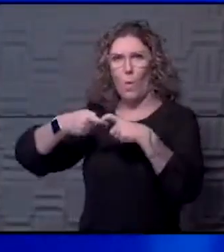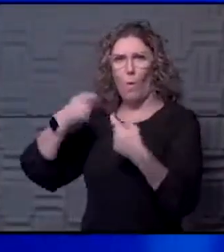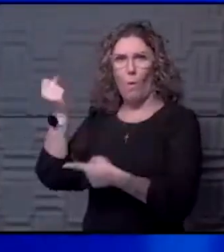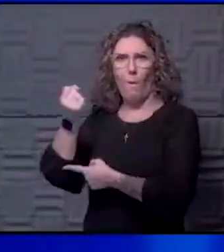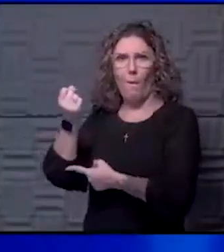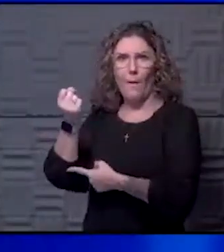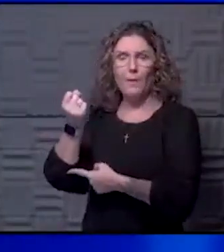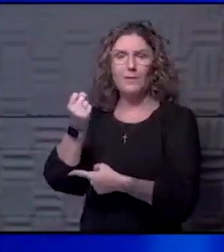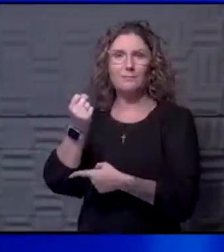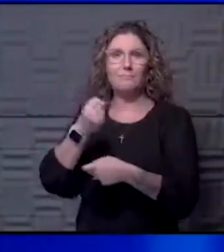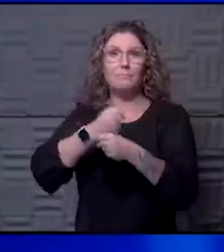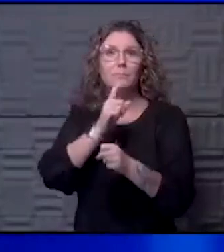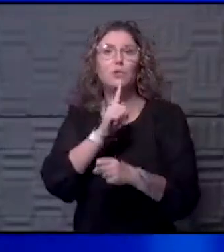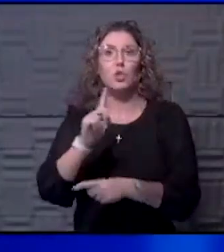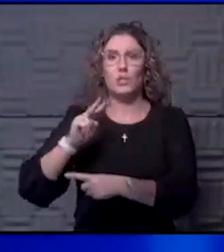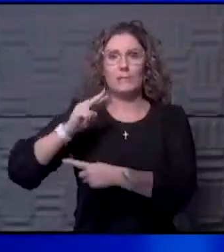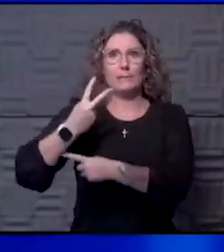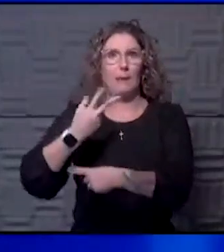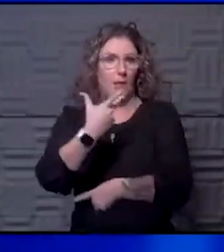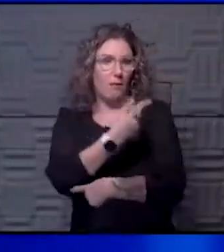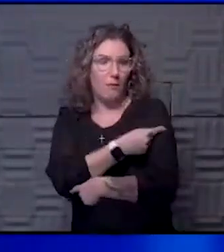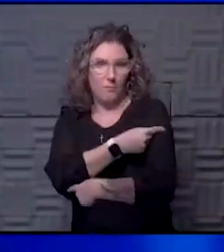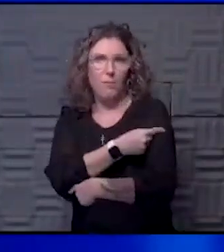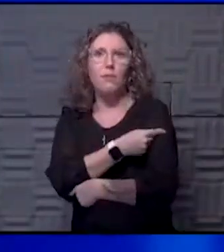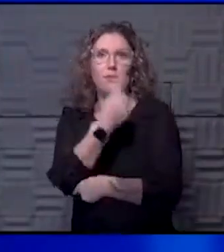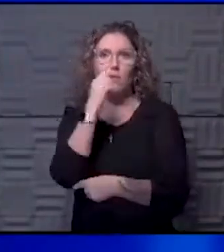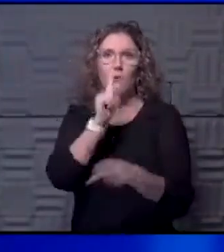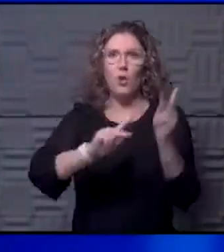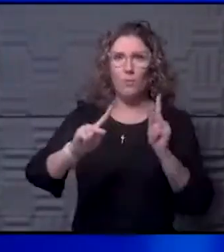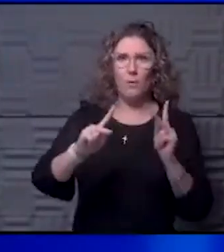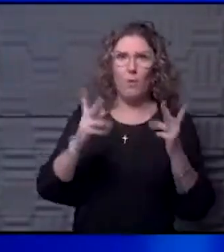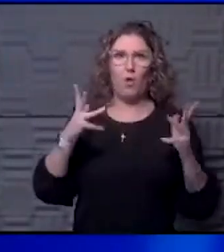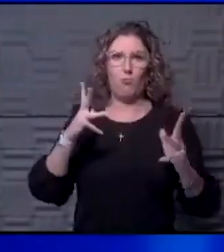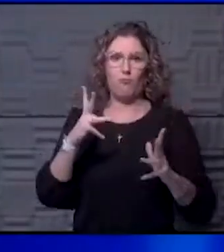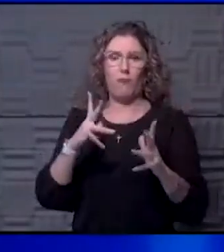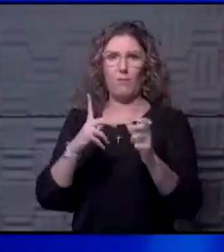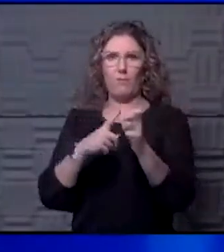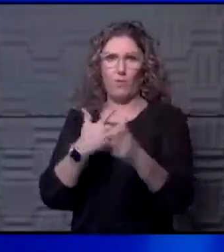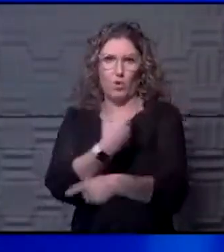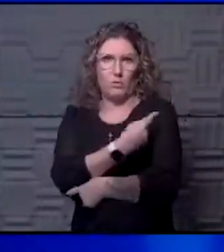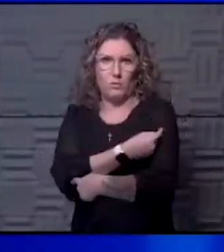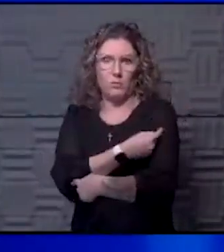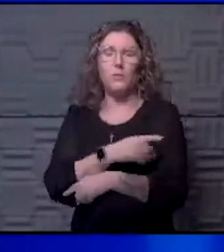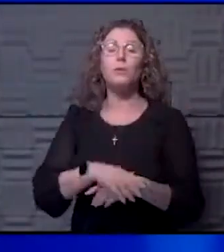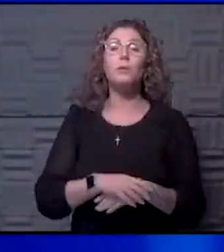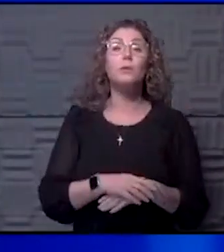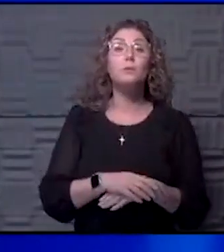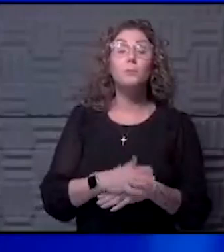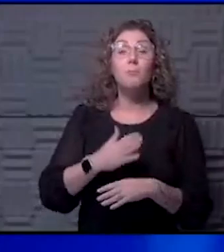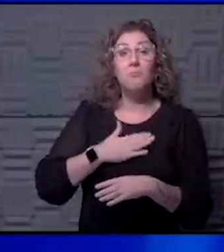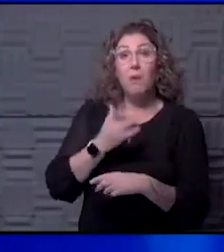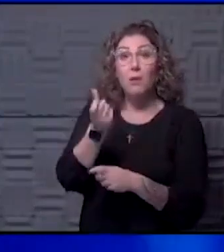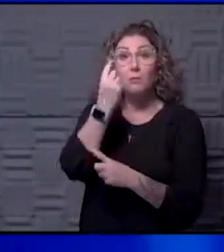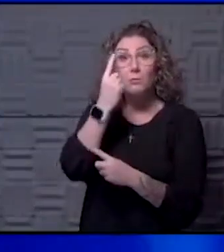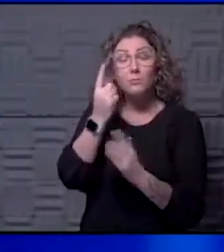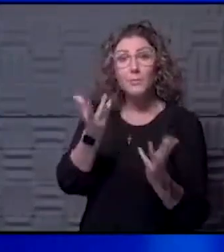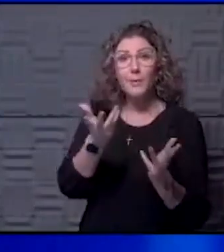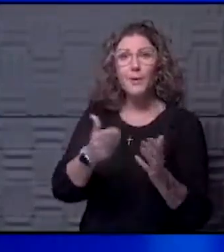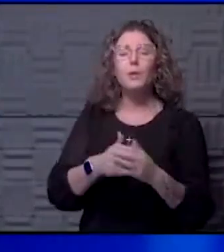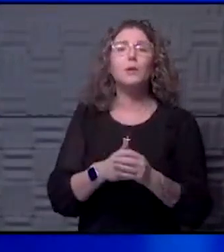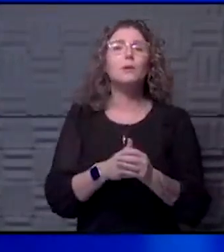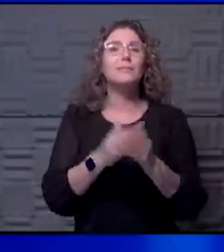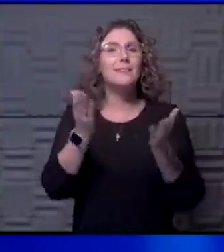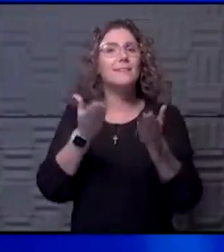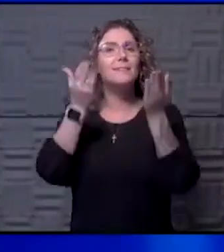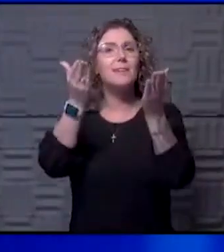ensure that we have second doses for those that have received their first. From what I understand, the suggestion now